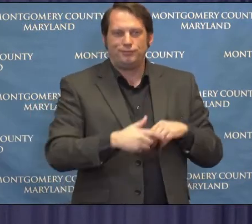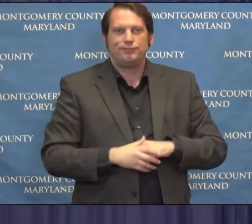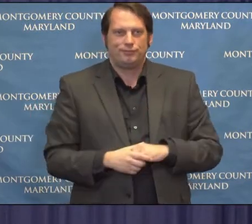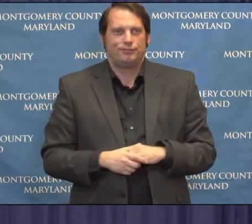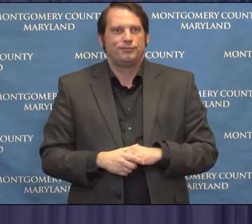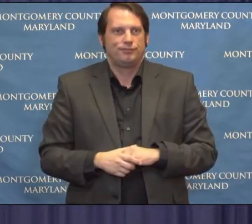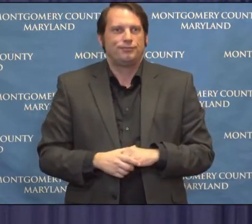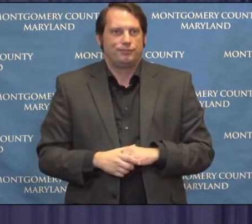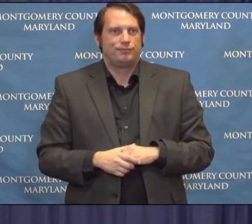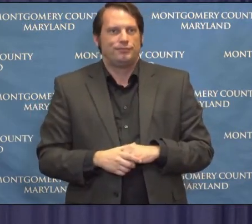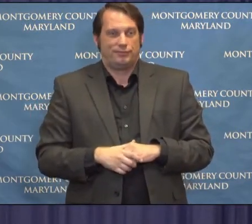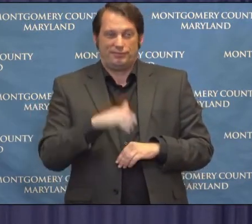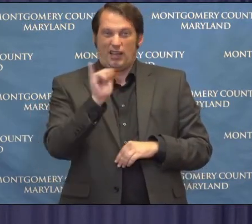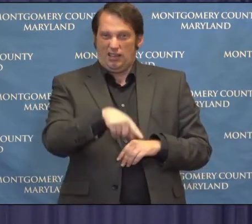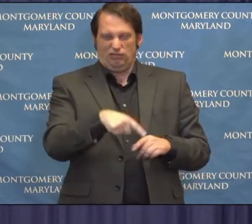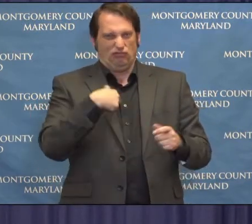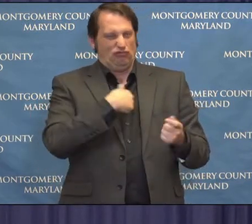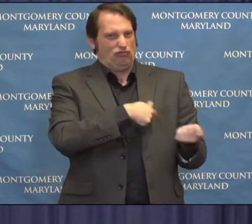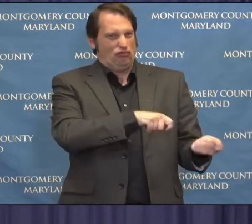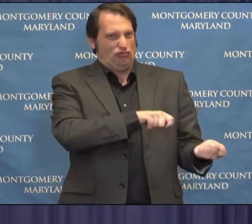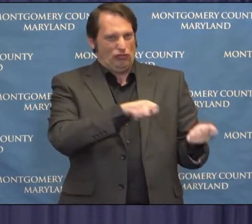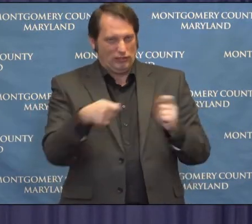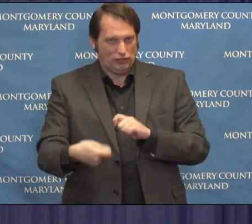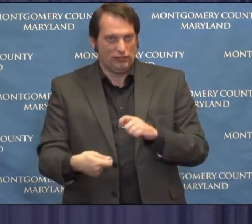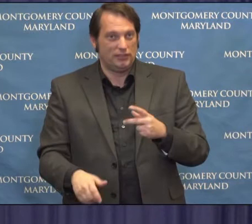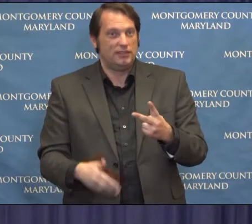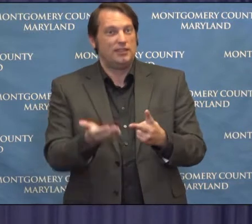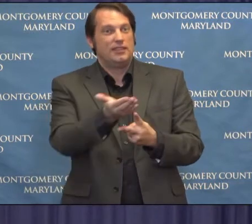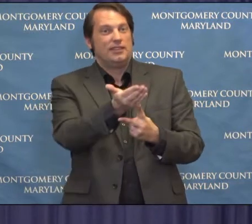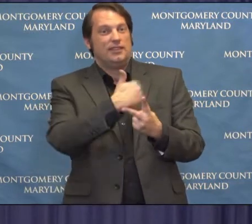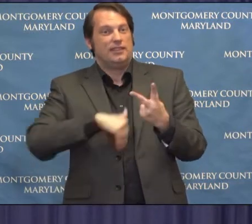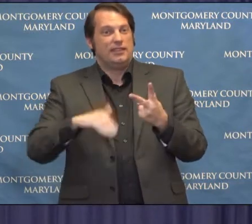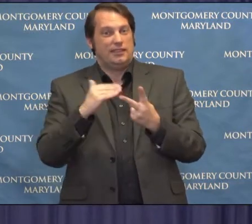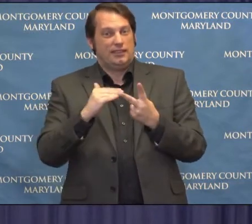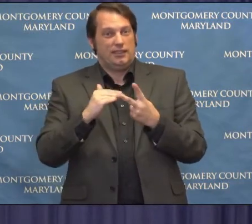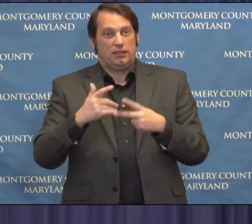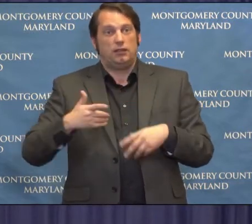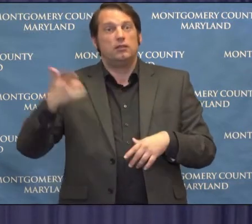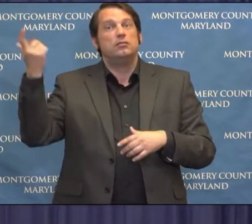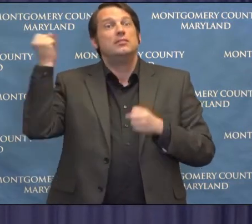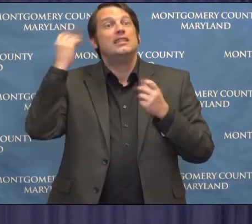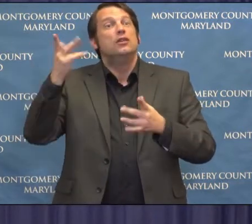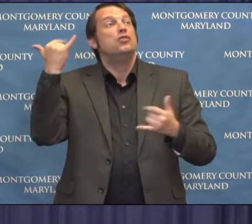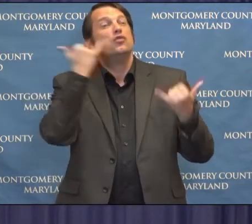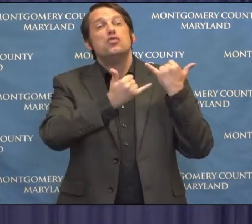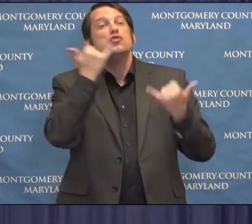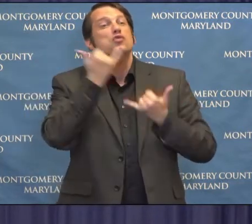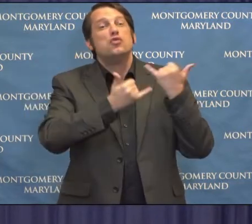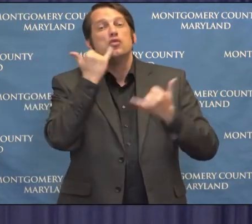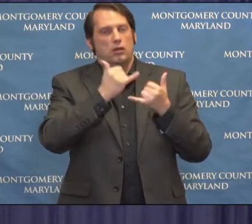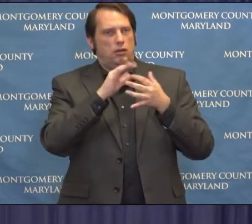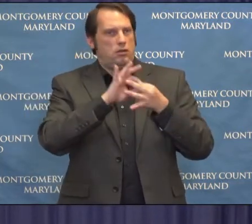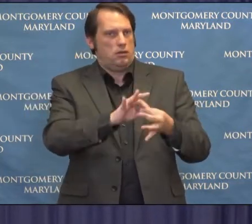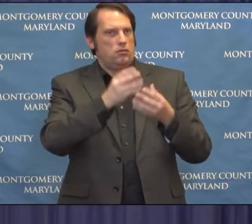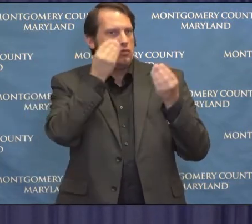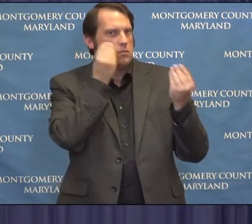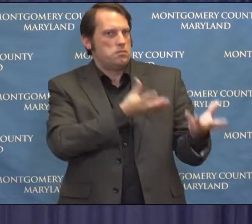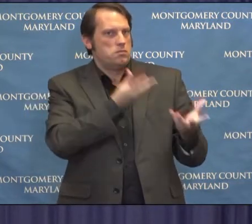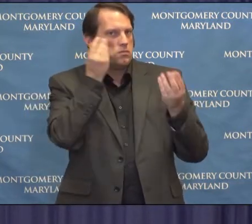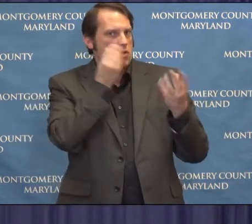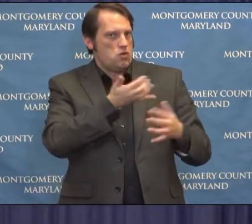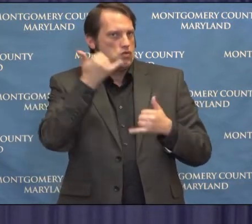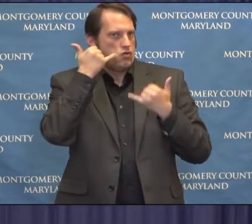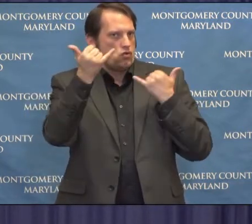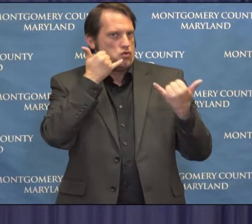are handling a lot of calls for service via our telephone reporting unit, so that when people call in